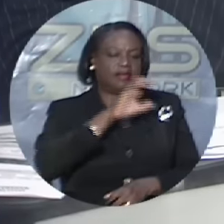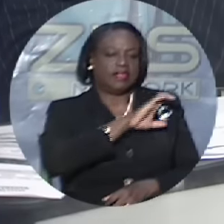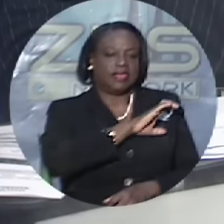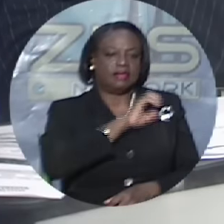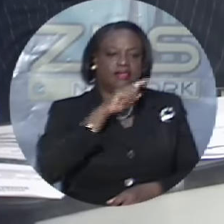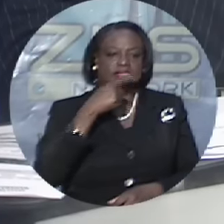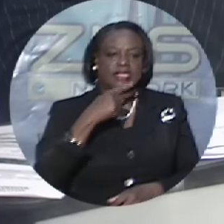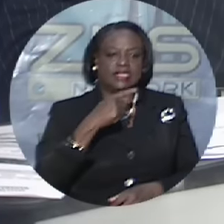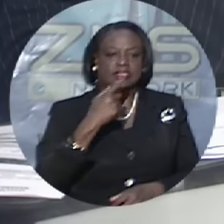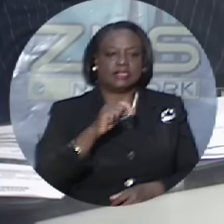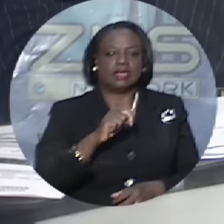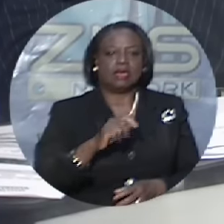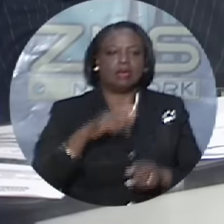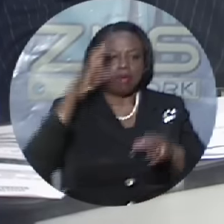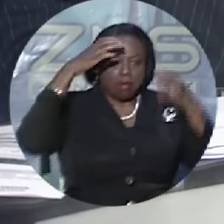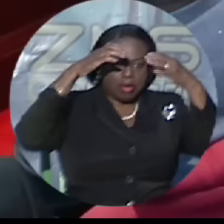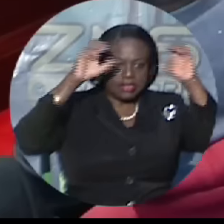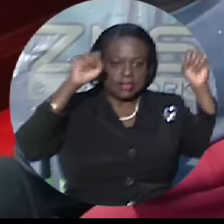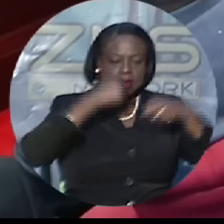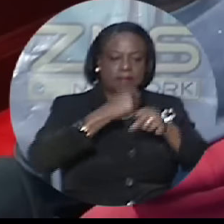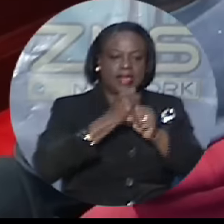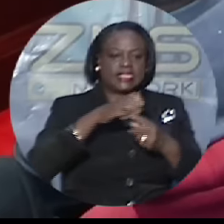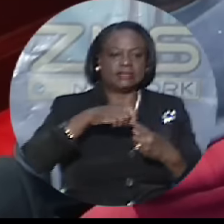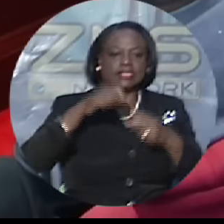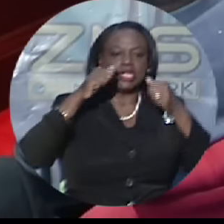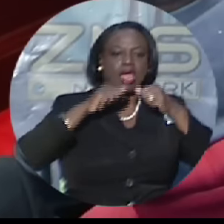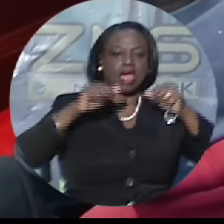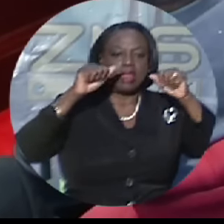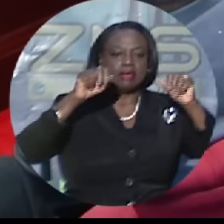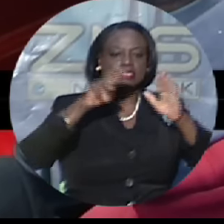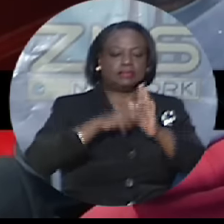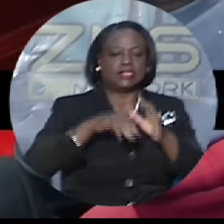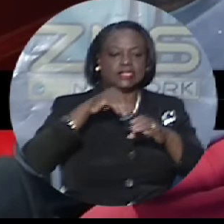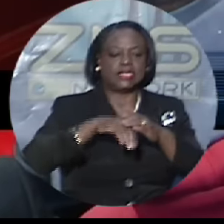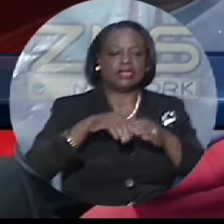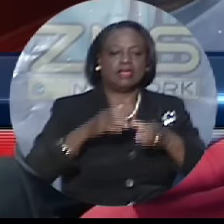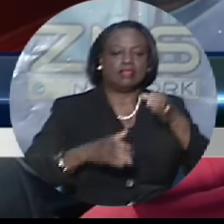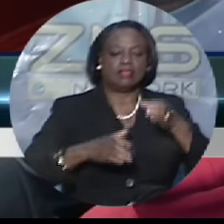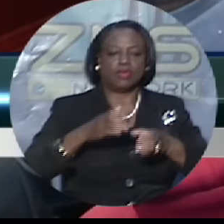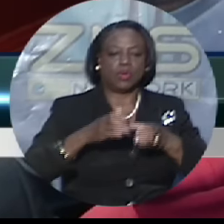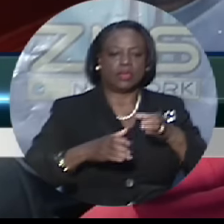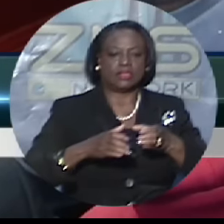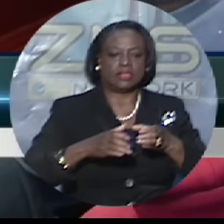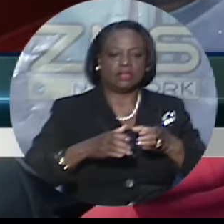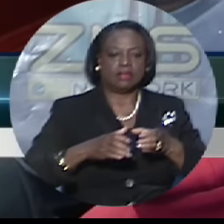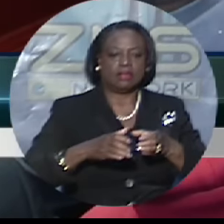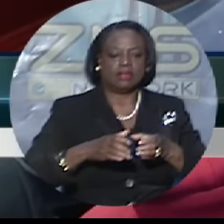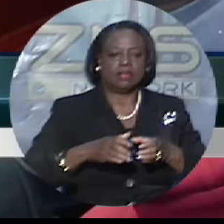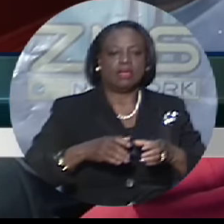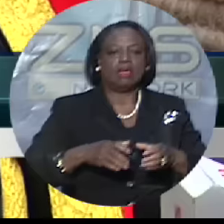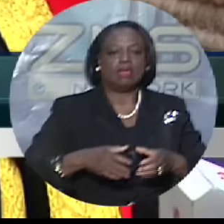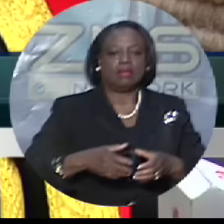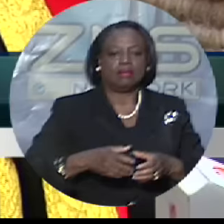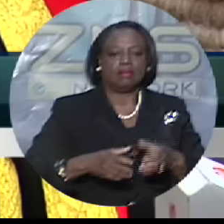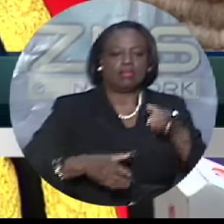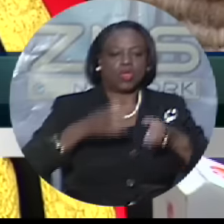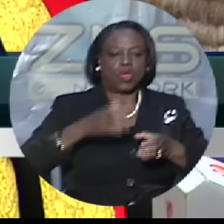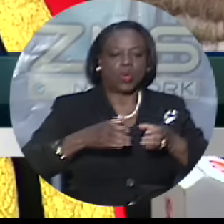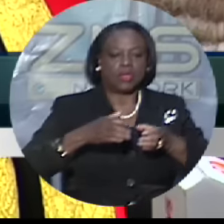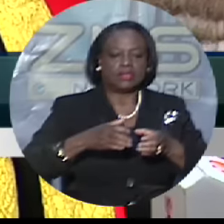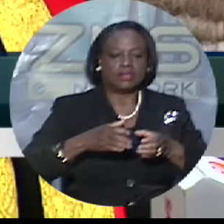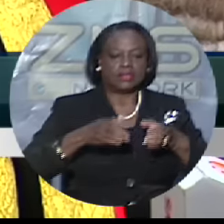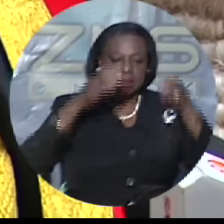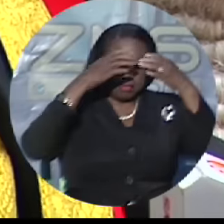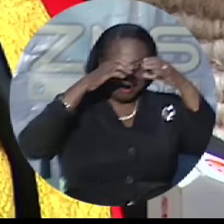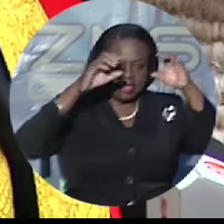made a very special announcement. During the special sitting of the Court of Appeal, Court President Dame Anita Allen announced that she